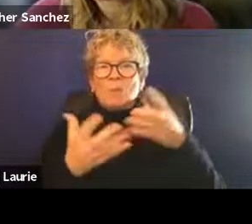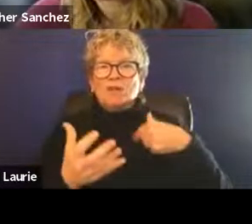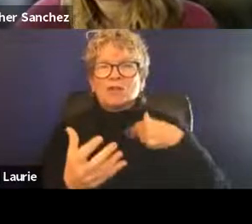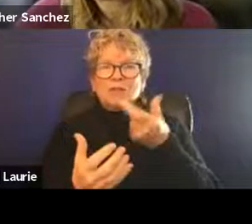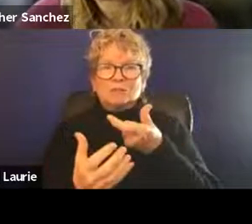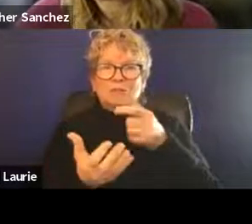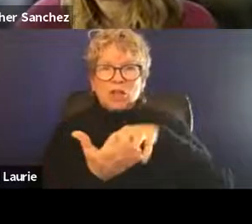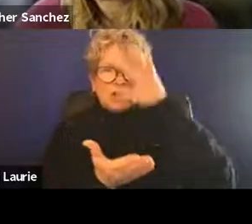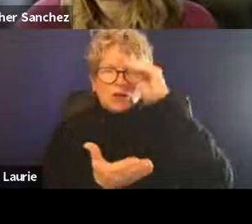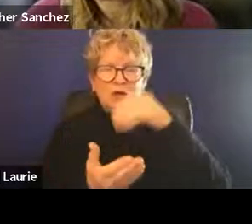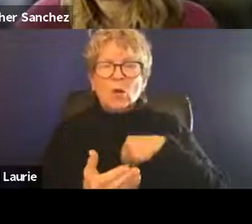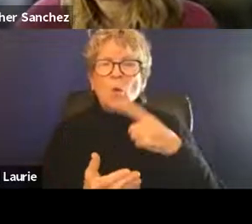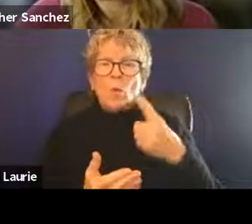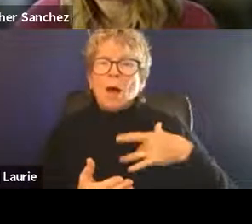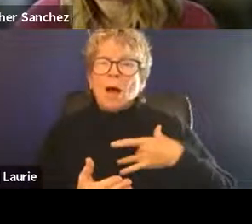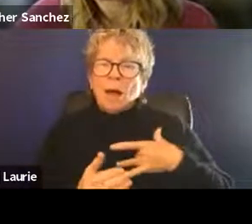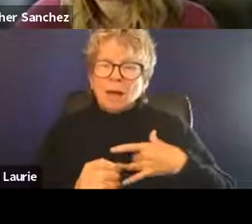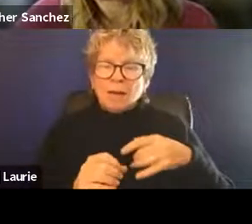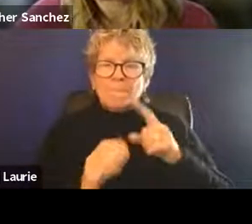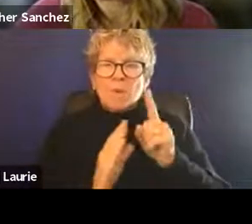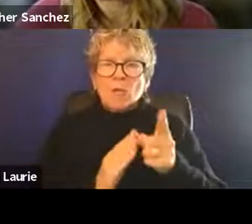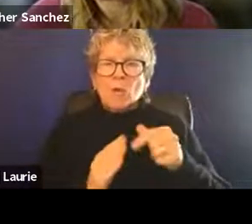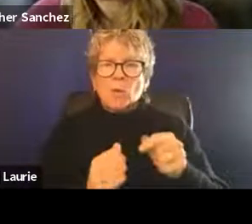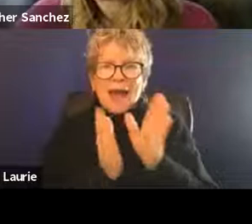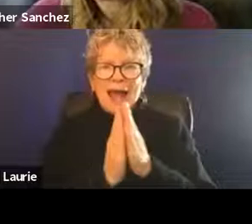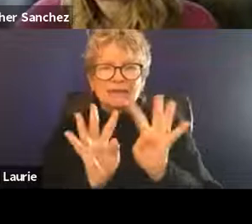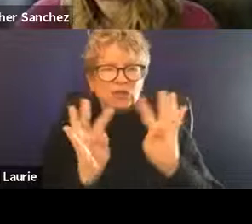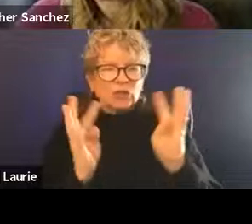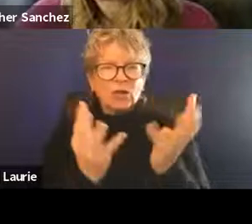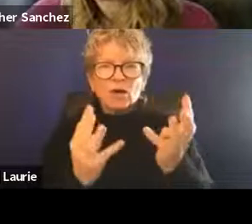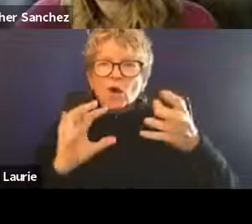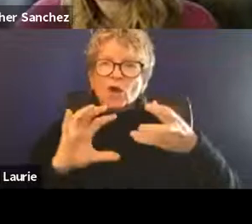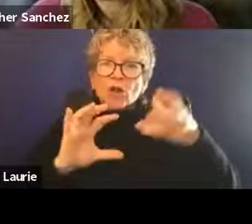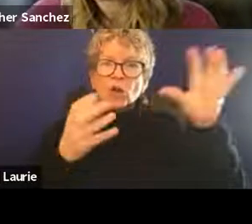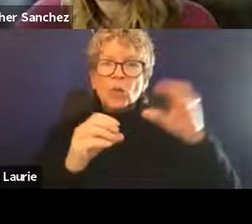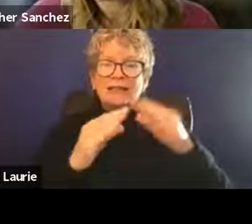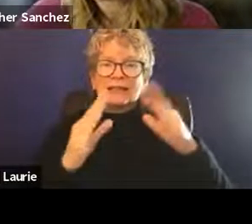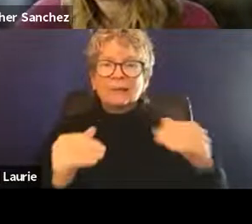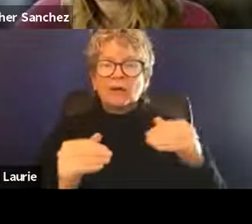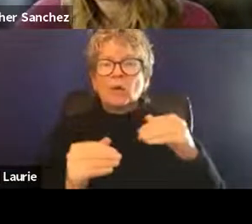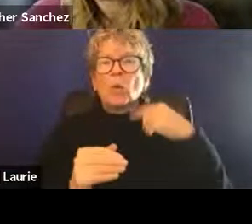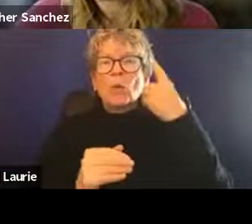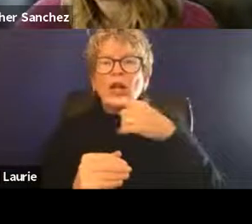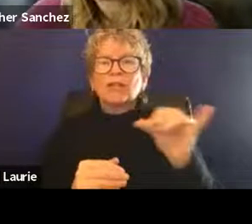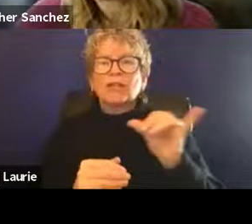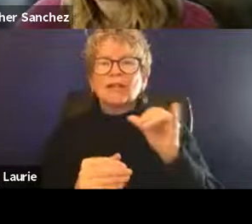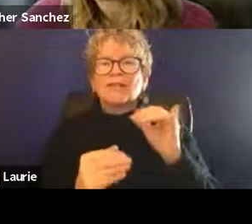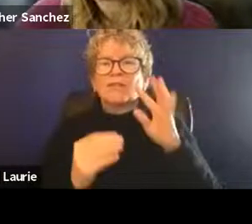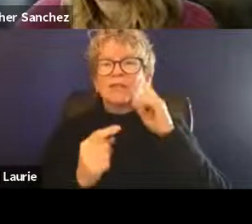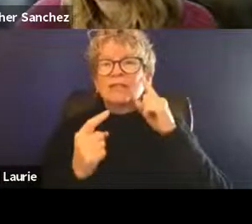heartbreaking moments was when I asked the group, what would the crisis system look like if it were successfully